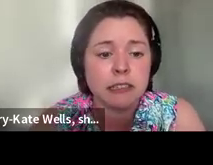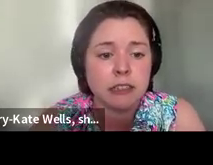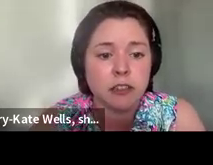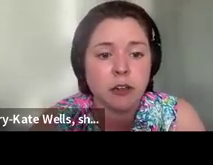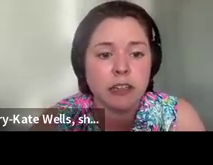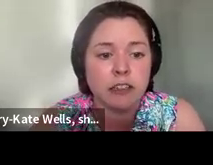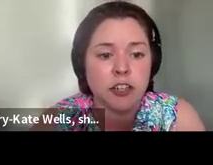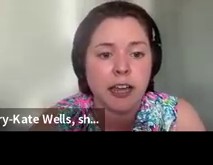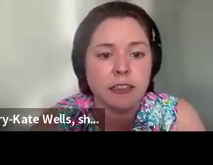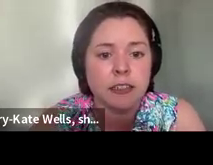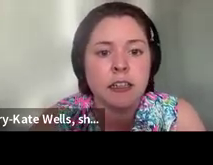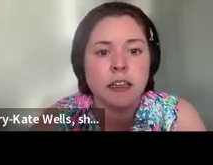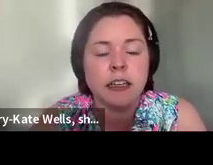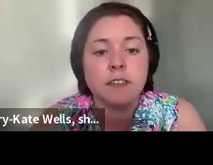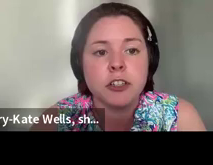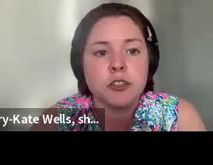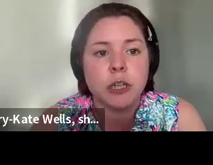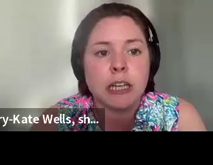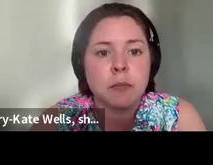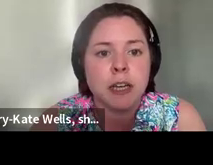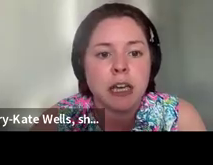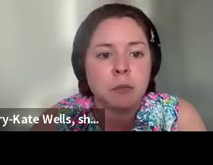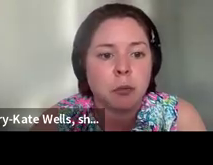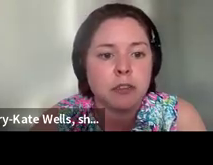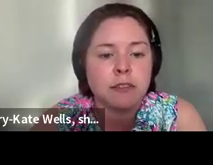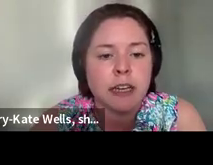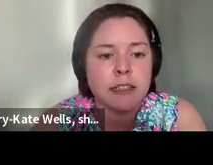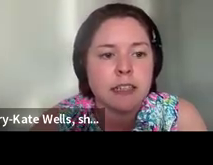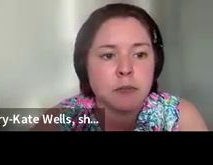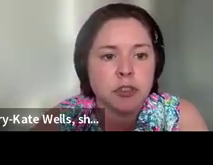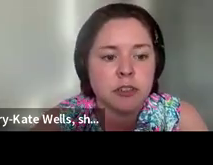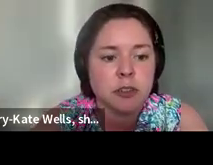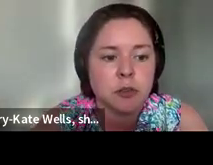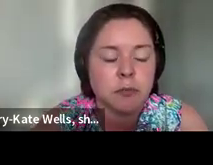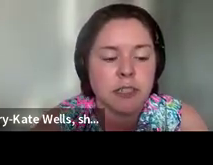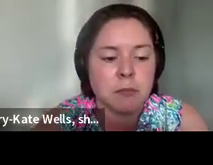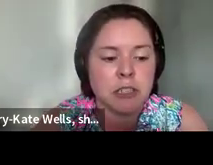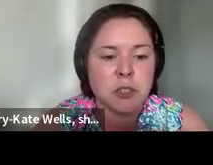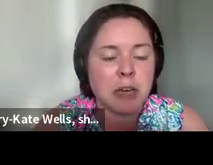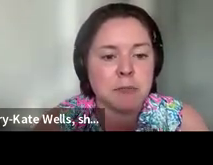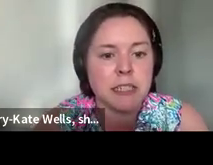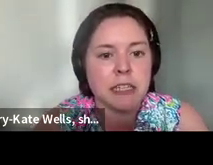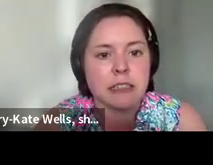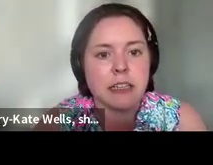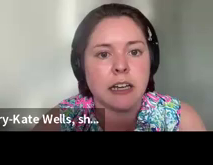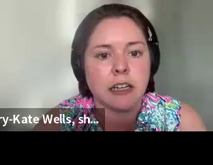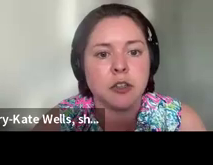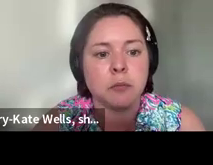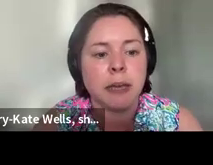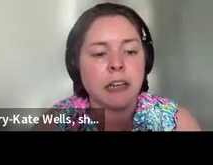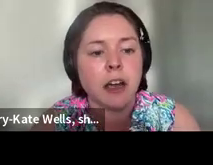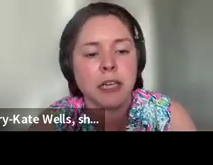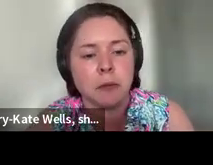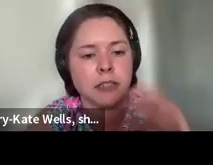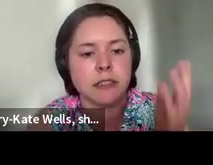interpreters, please let us know in the chat. If you're joining by a mobile device, due to some Zoom updates,